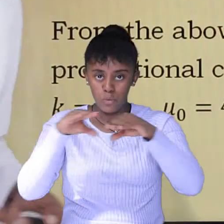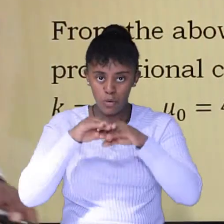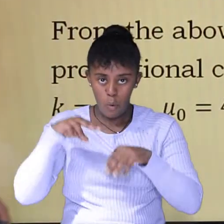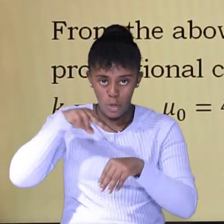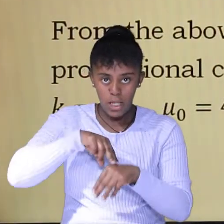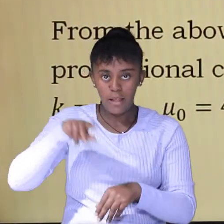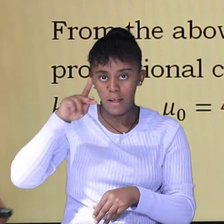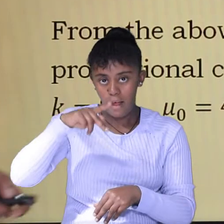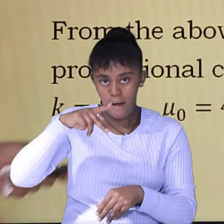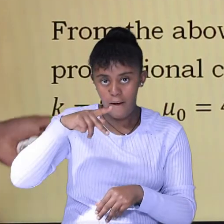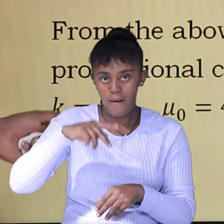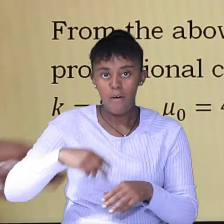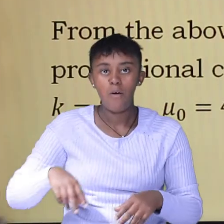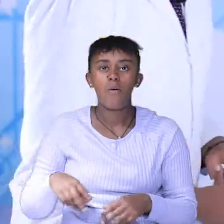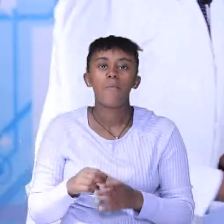constant k,